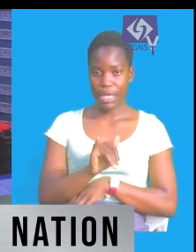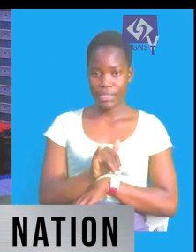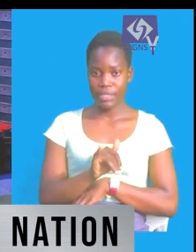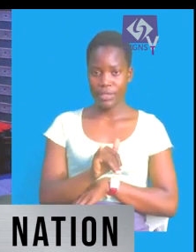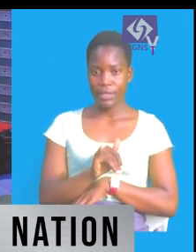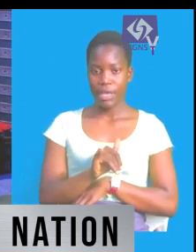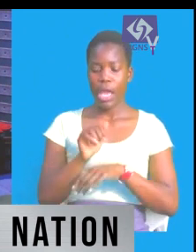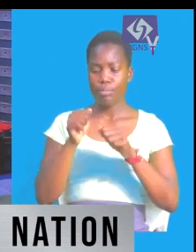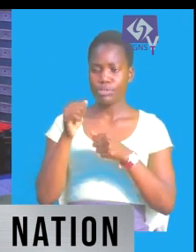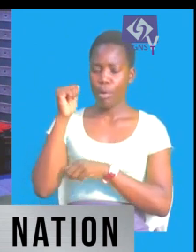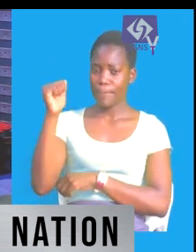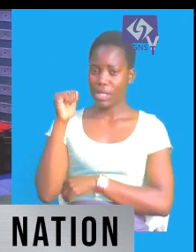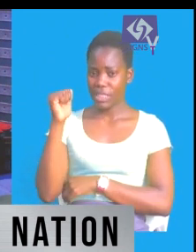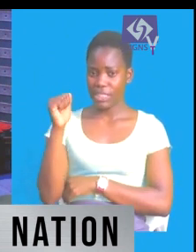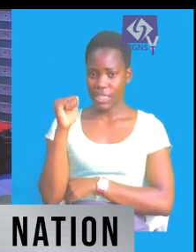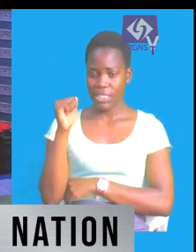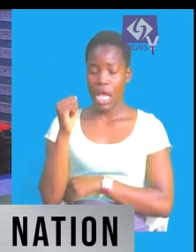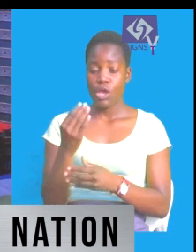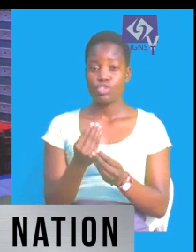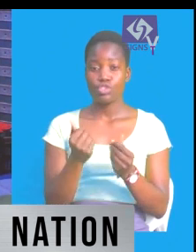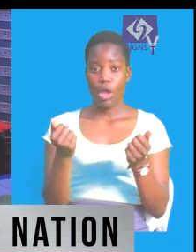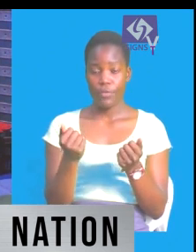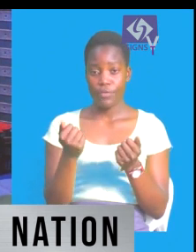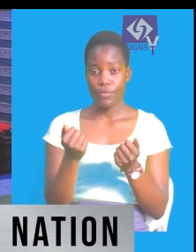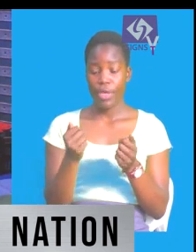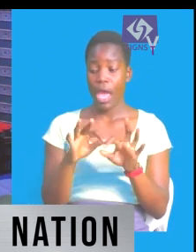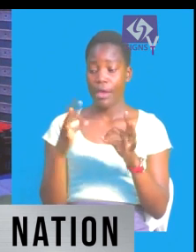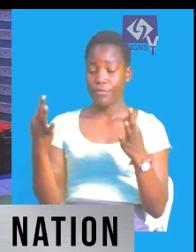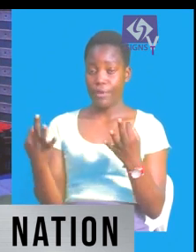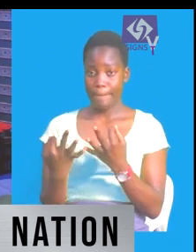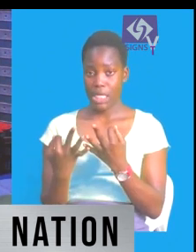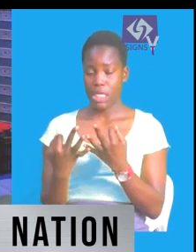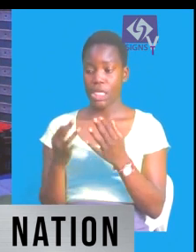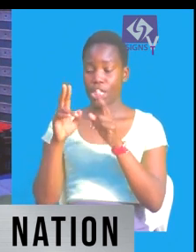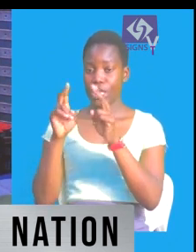Yes. Can politics address family, really?